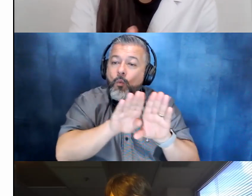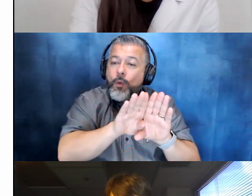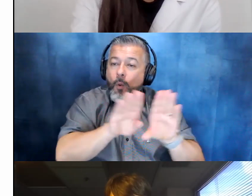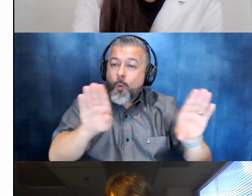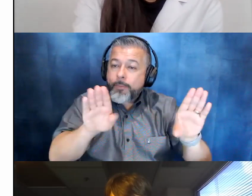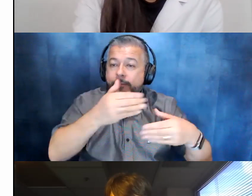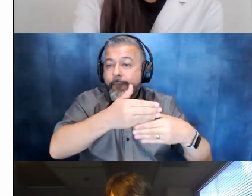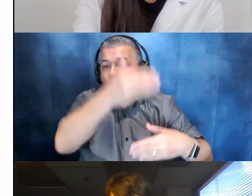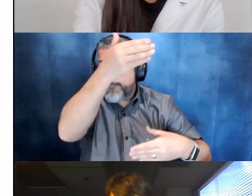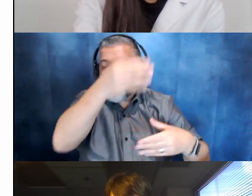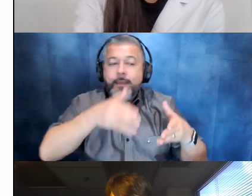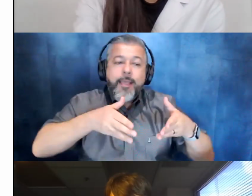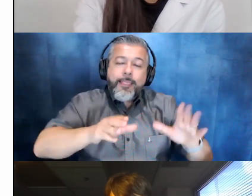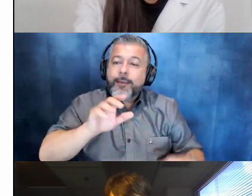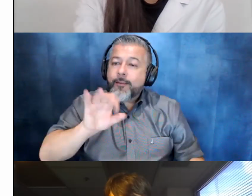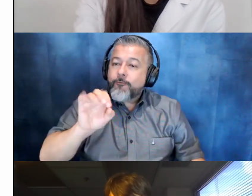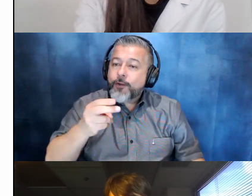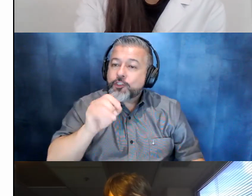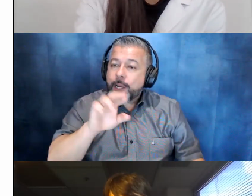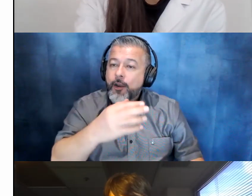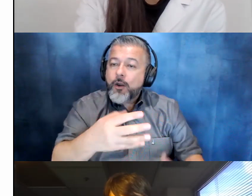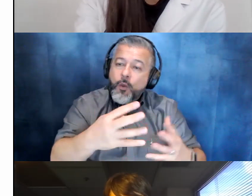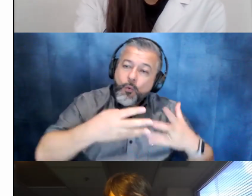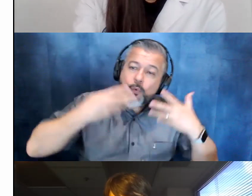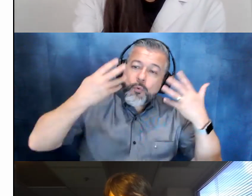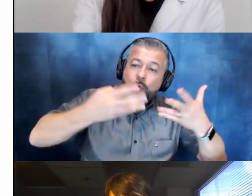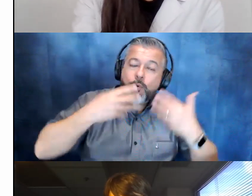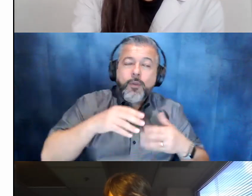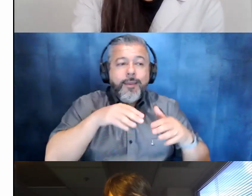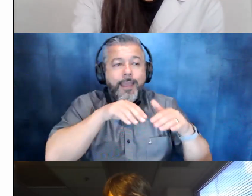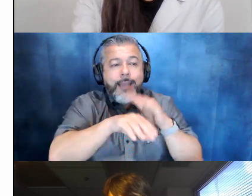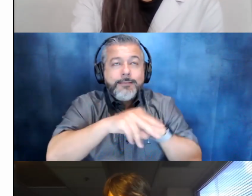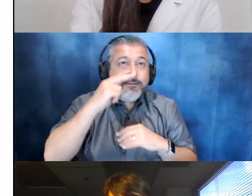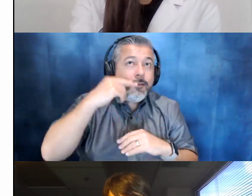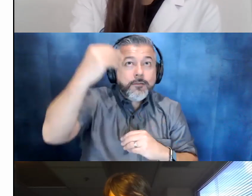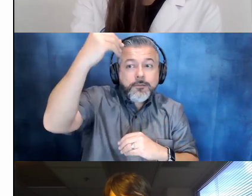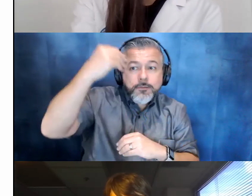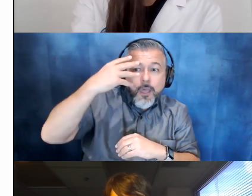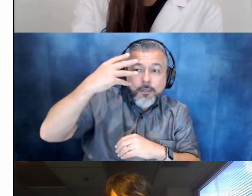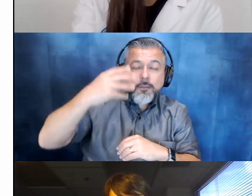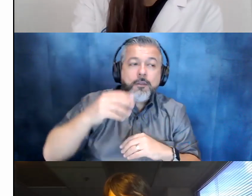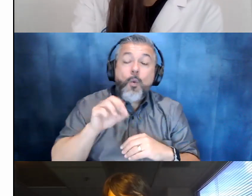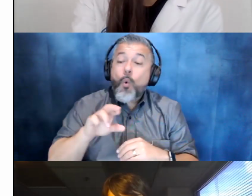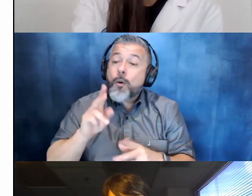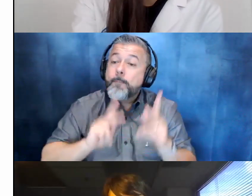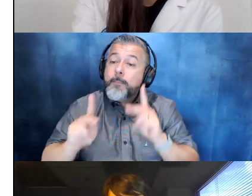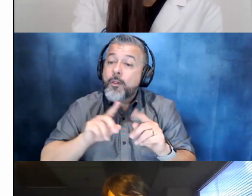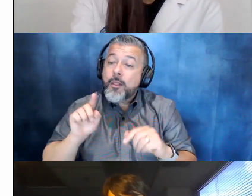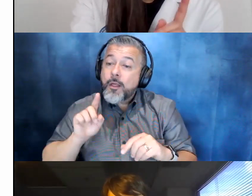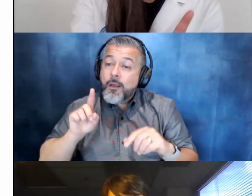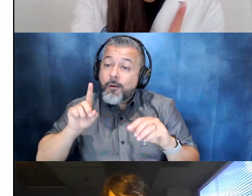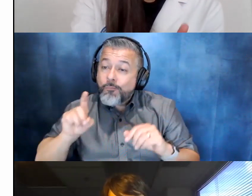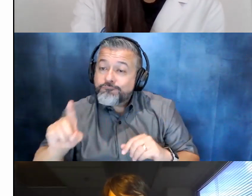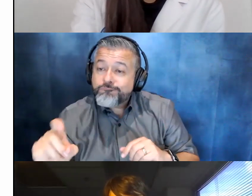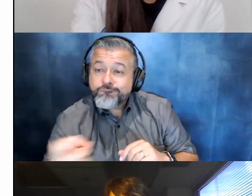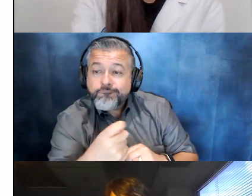can also allow for outdoor visitors to come to the window. Which is really nice to see people in person.